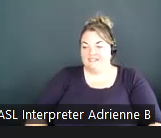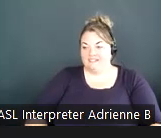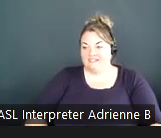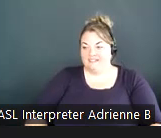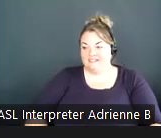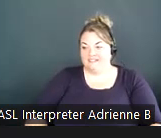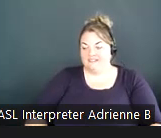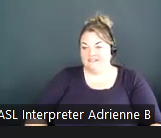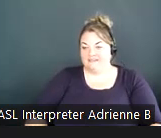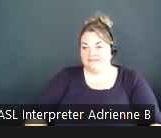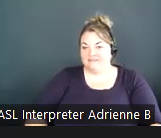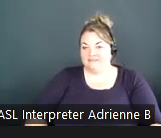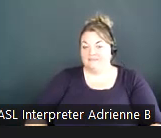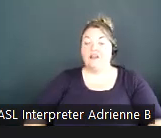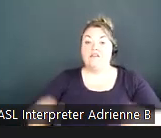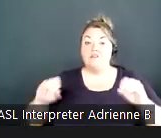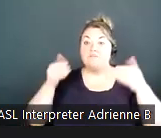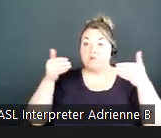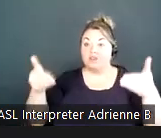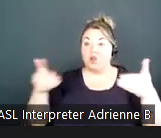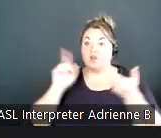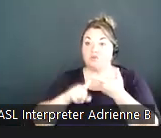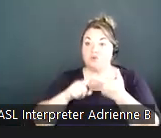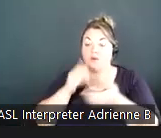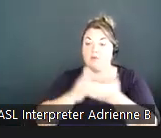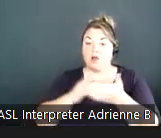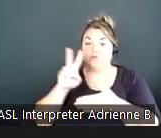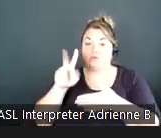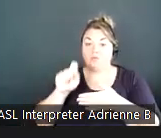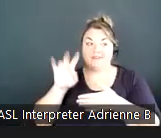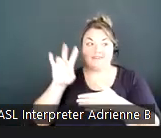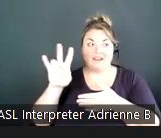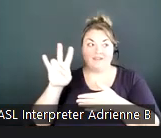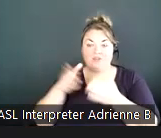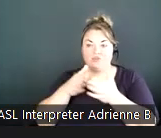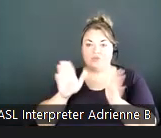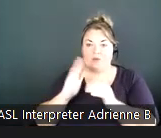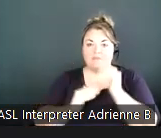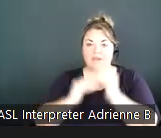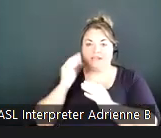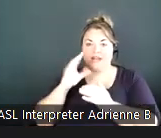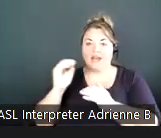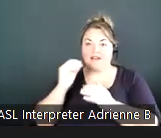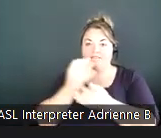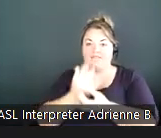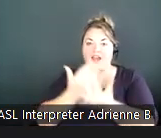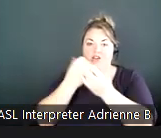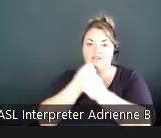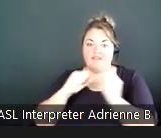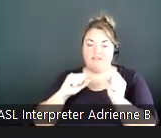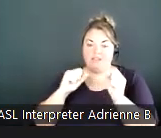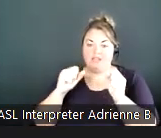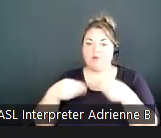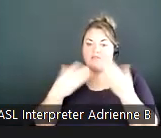Right. So moving on to part 2.7, general building and fire safety provisions. This